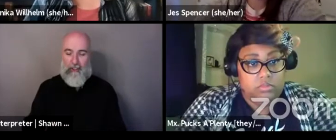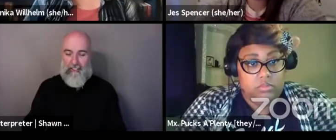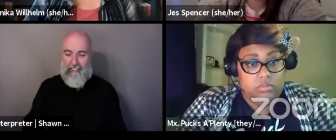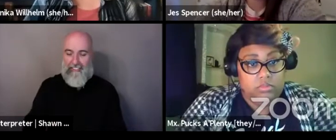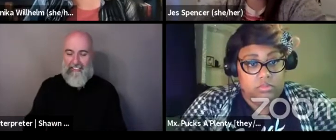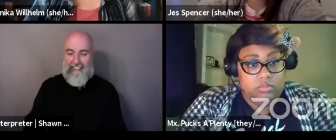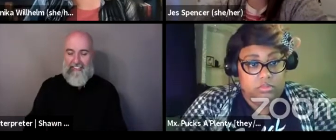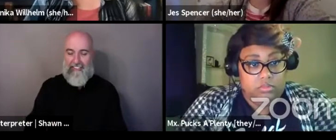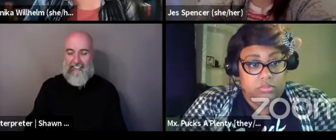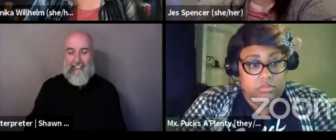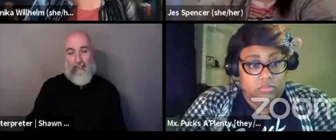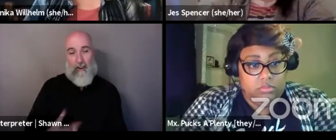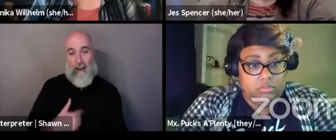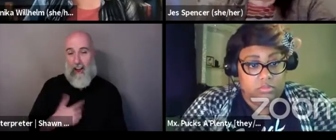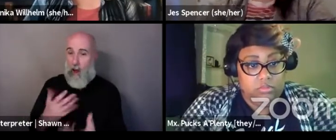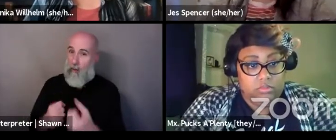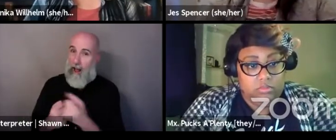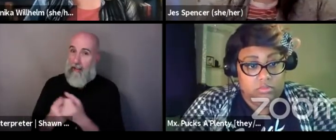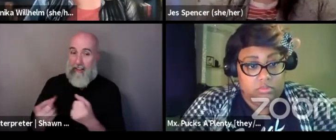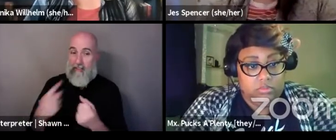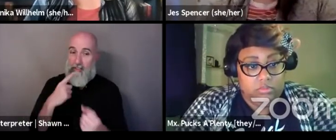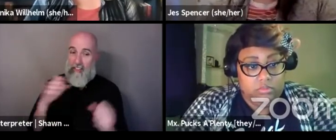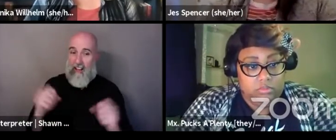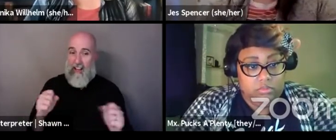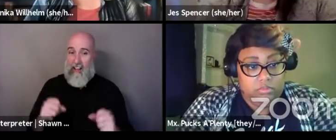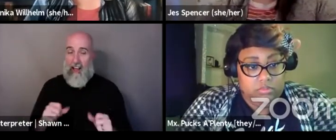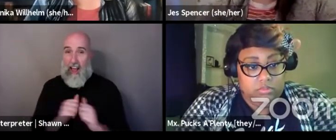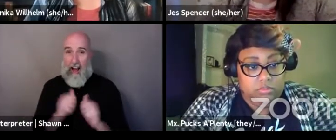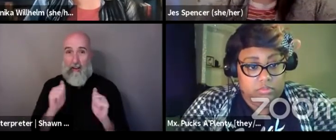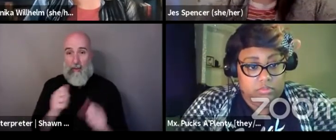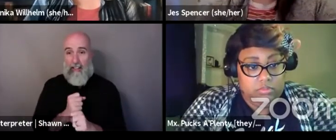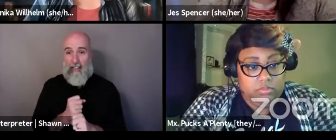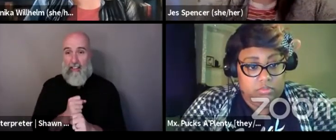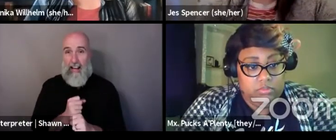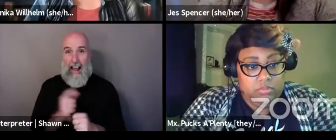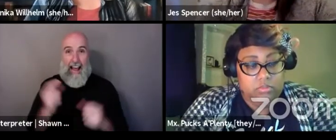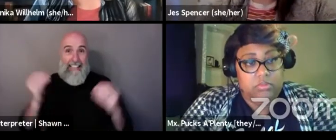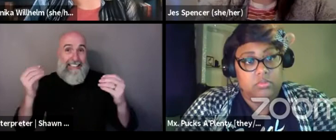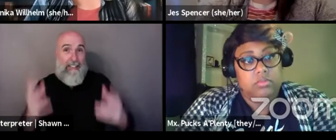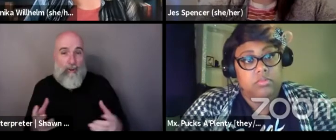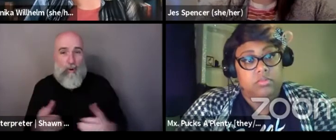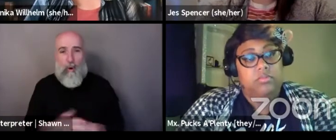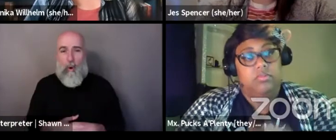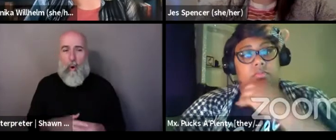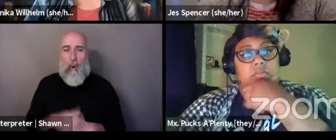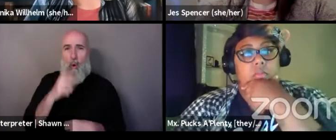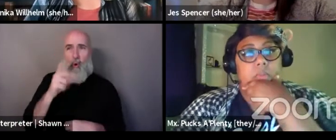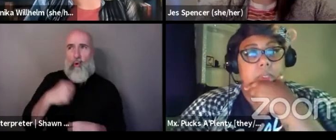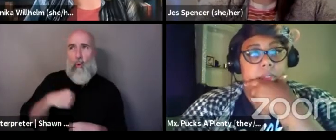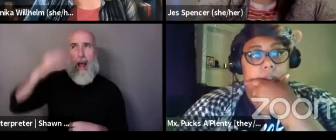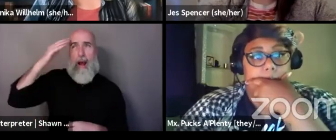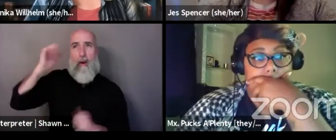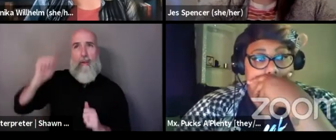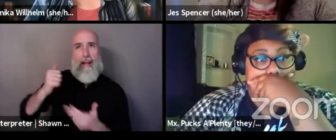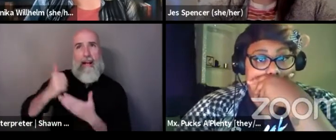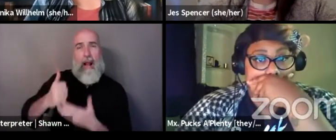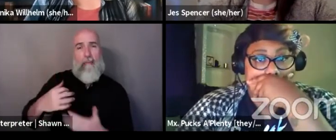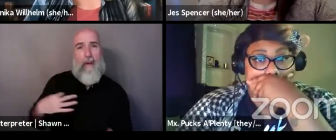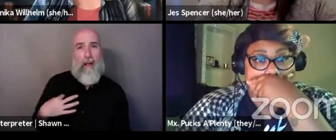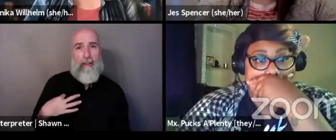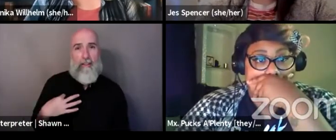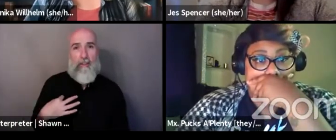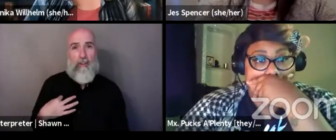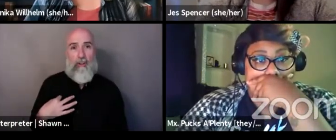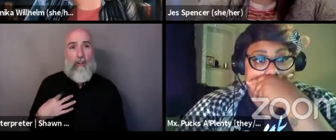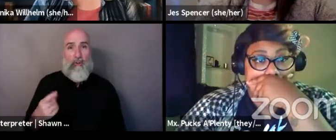I want to advocate for you and say like, yeah, how do we get a teacher, or like, who do I know who can help volunteer, you know, to then